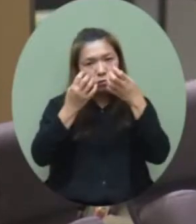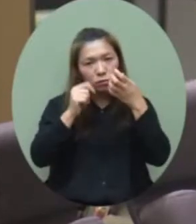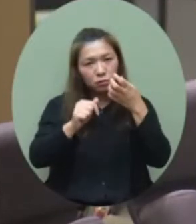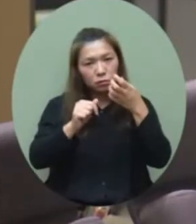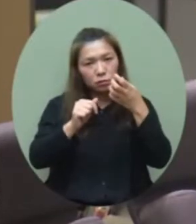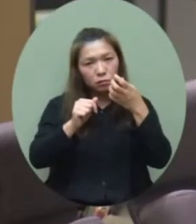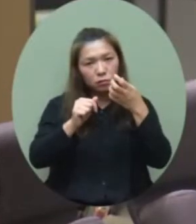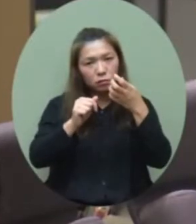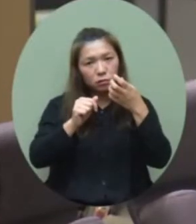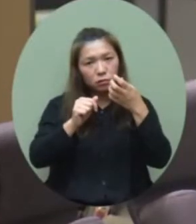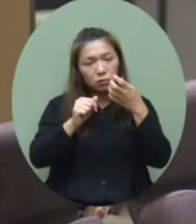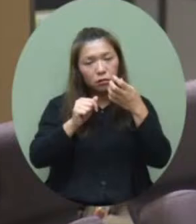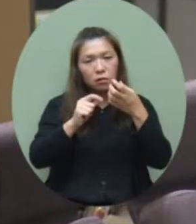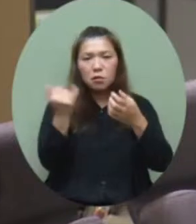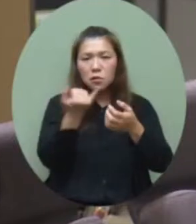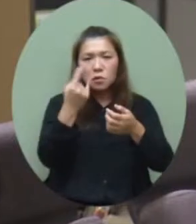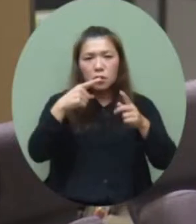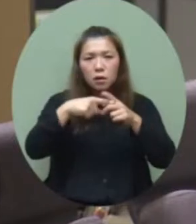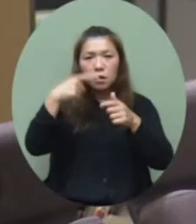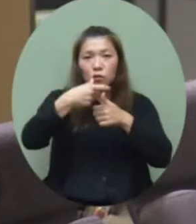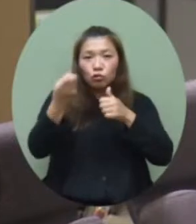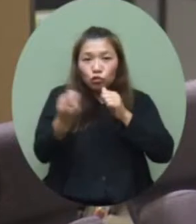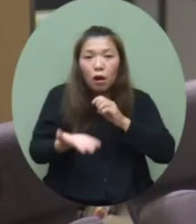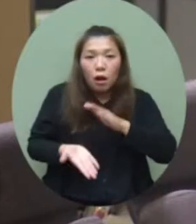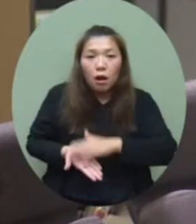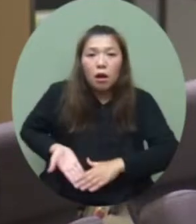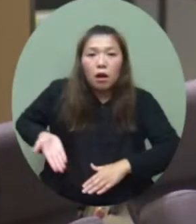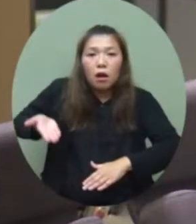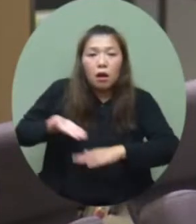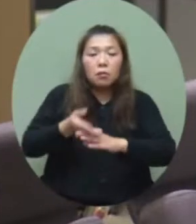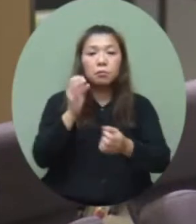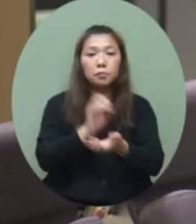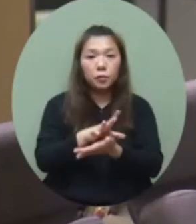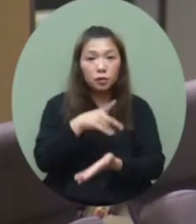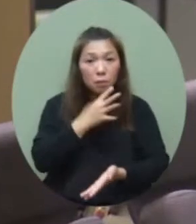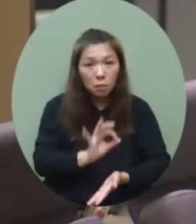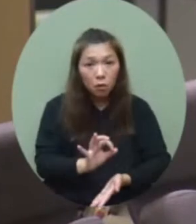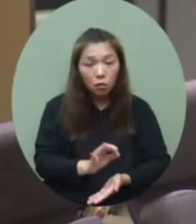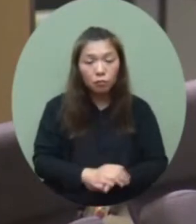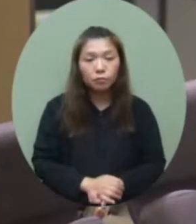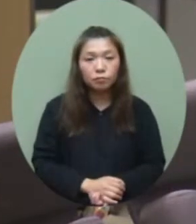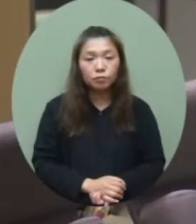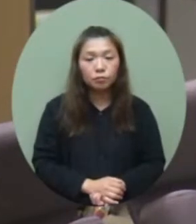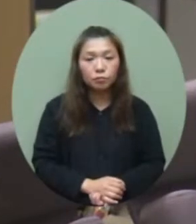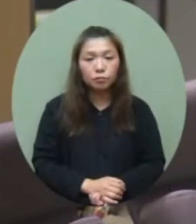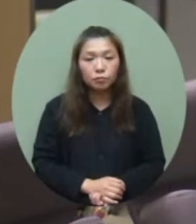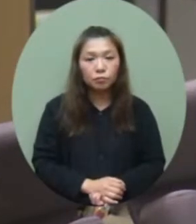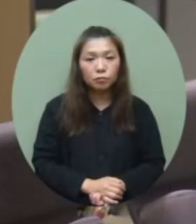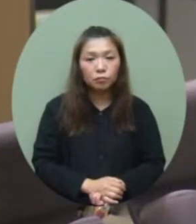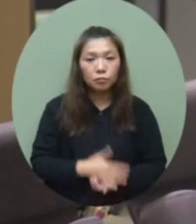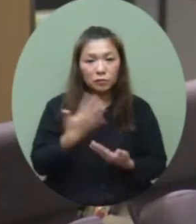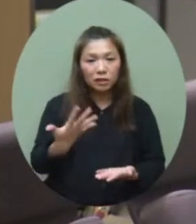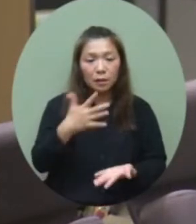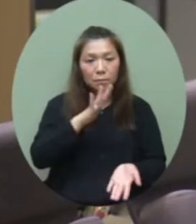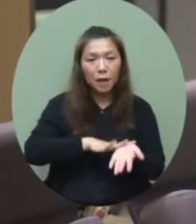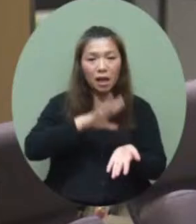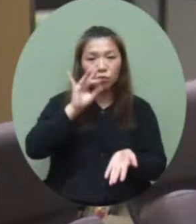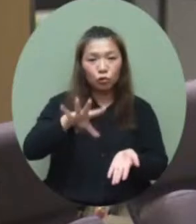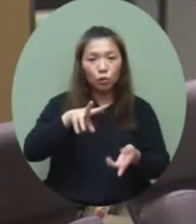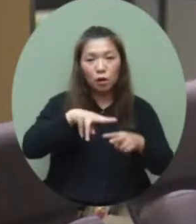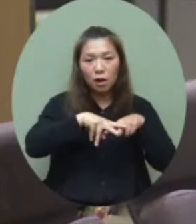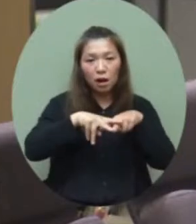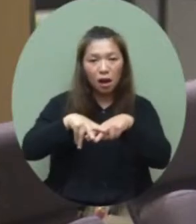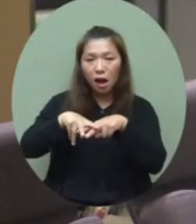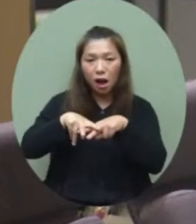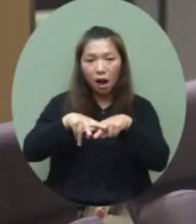getting reinfections? And which subvariants are these people reinfected with? Are